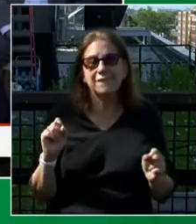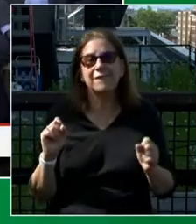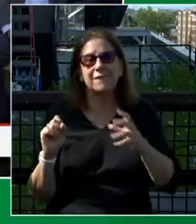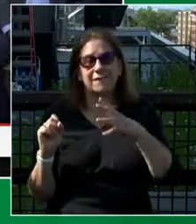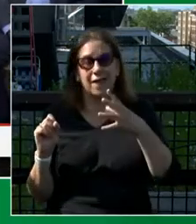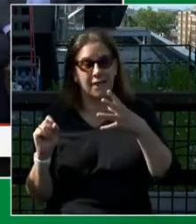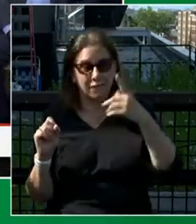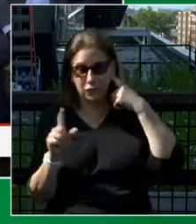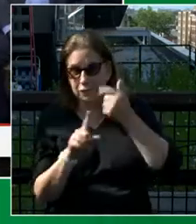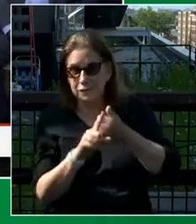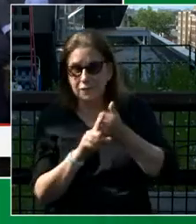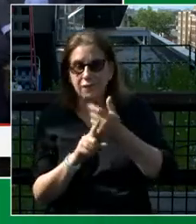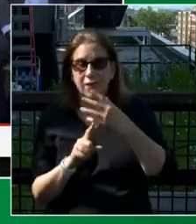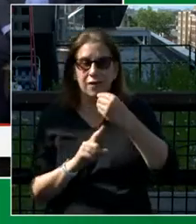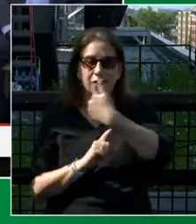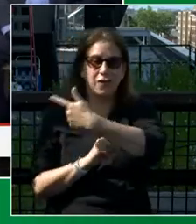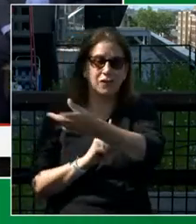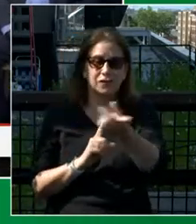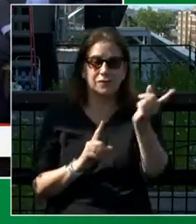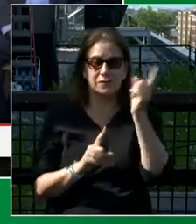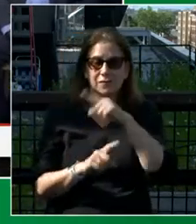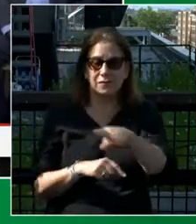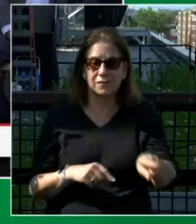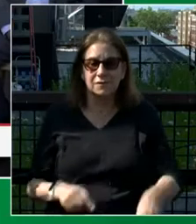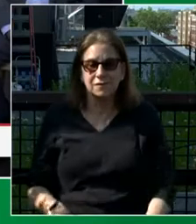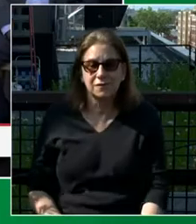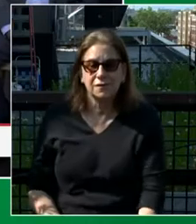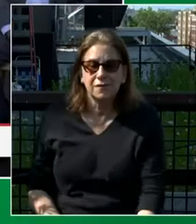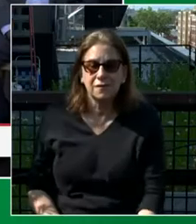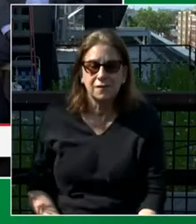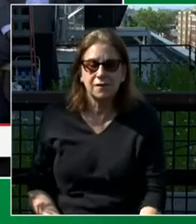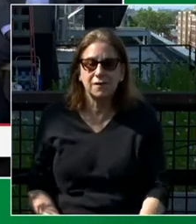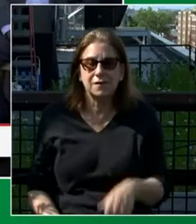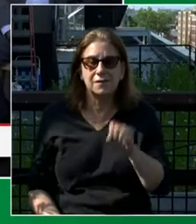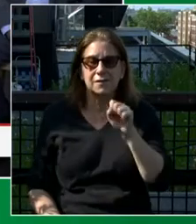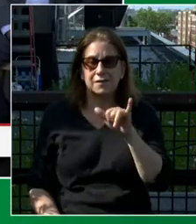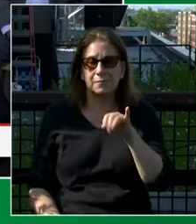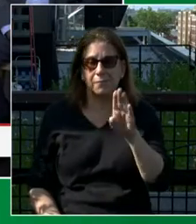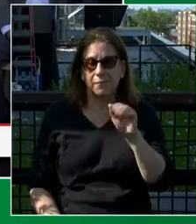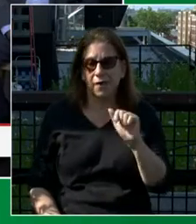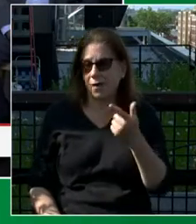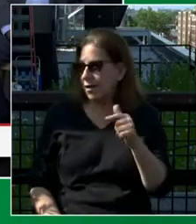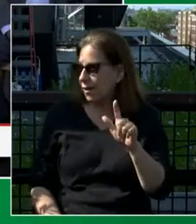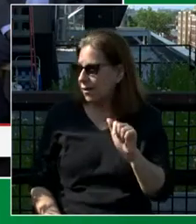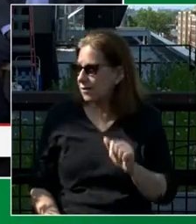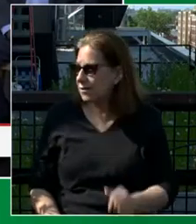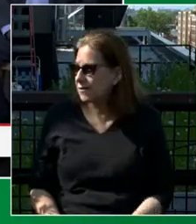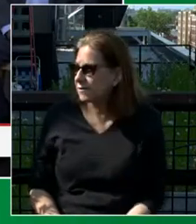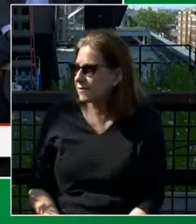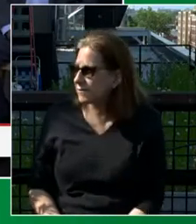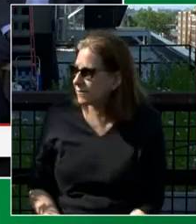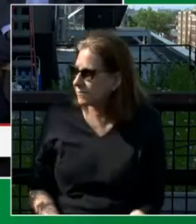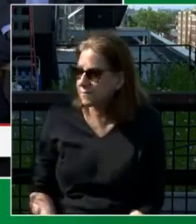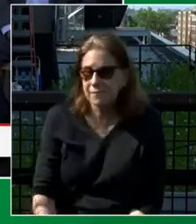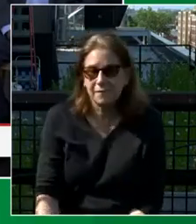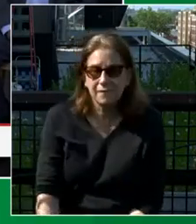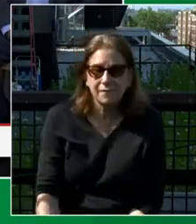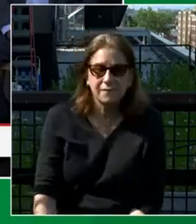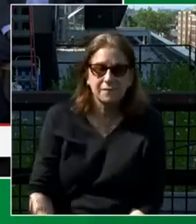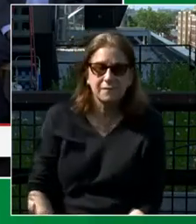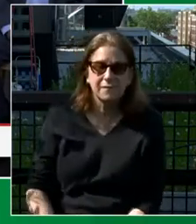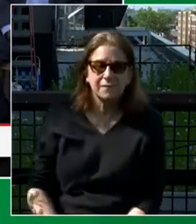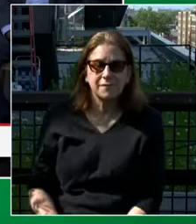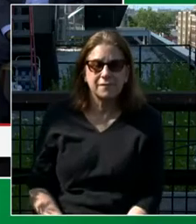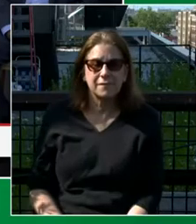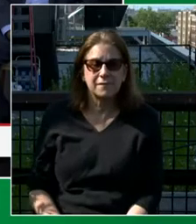I think for us, I think there's a culture of sort of like being a team, and it's a little bit hard to